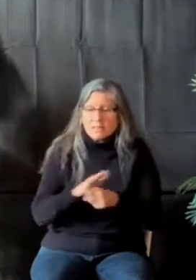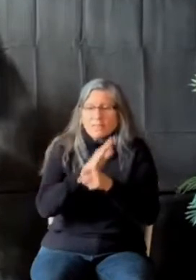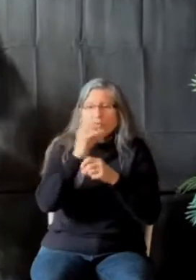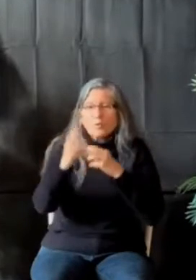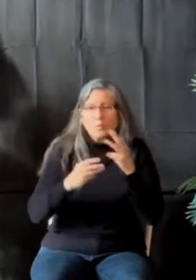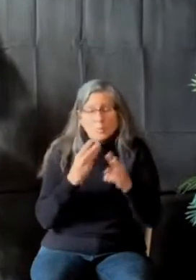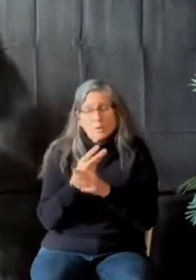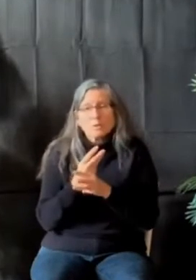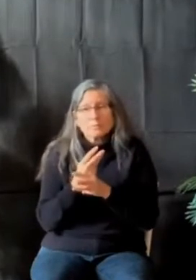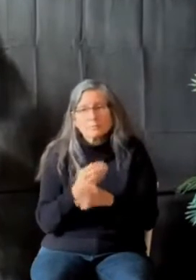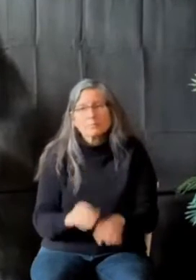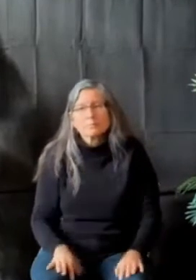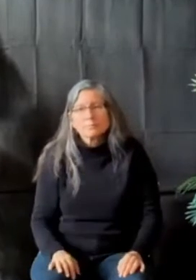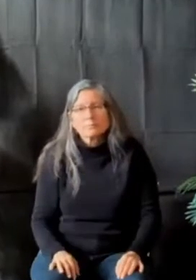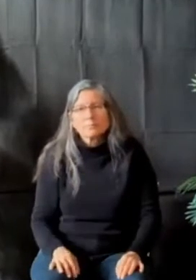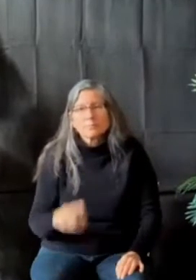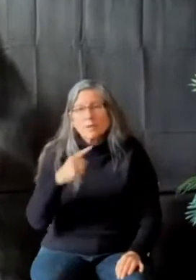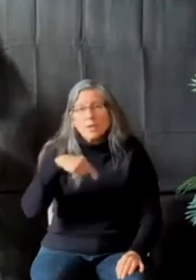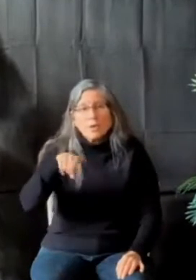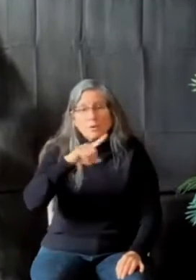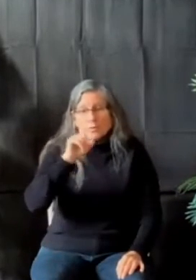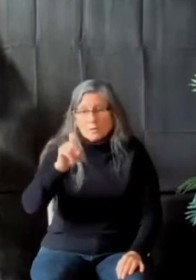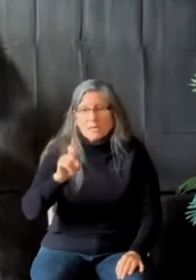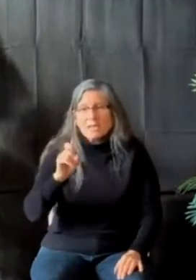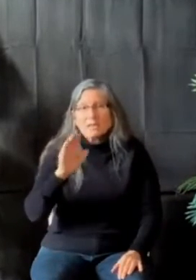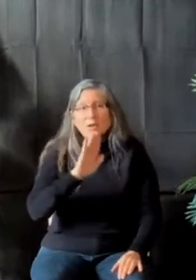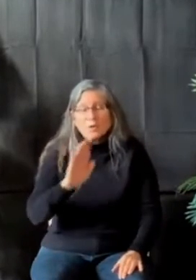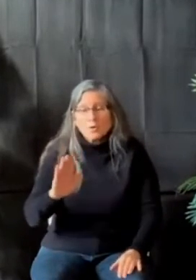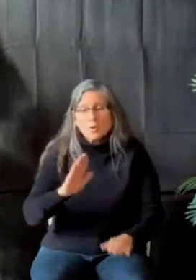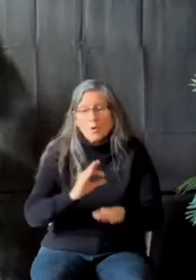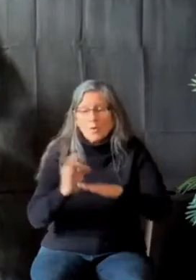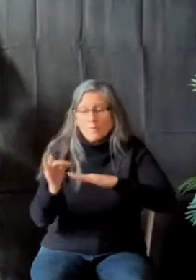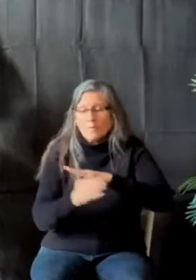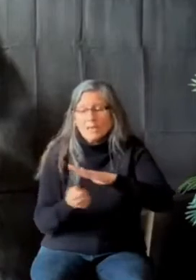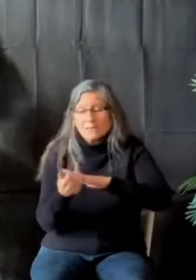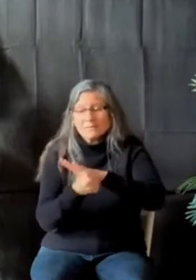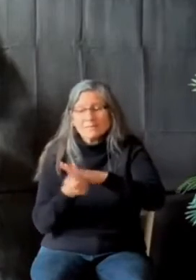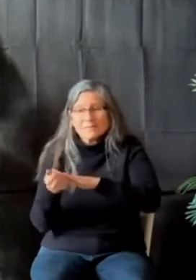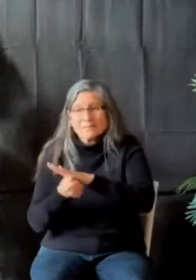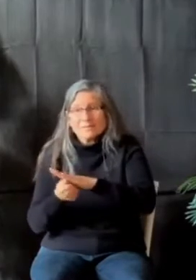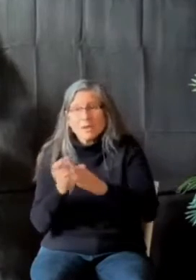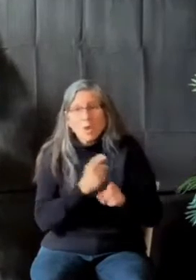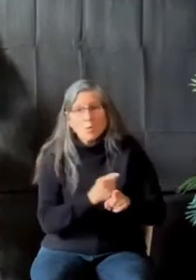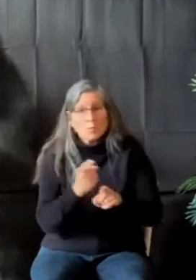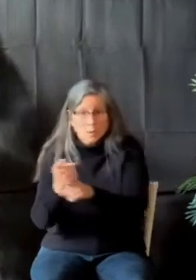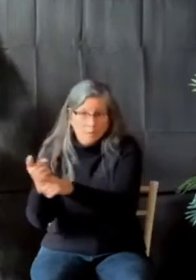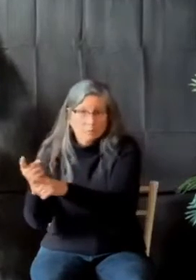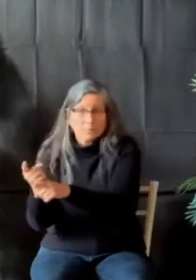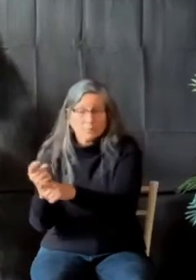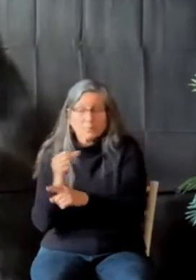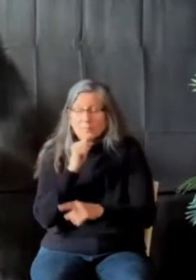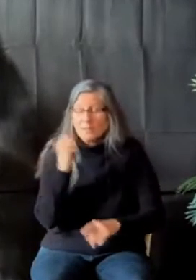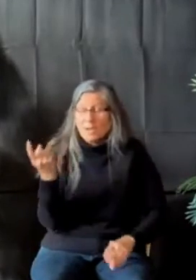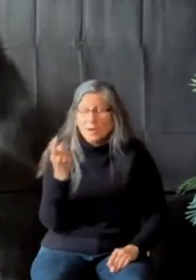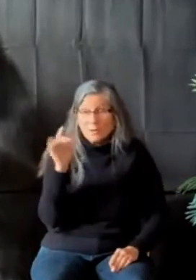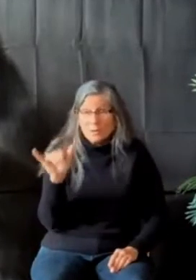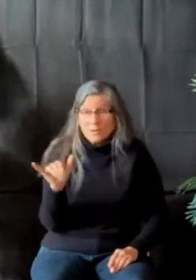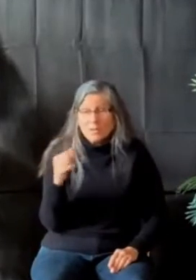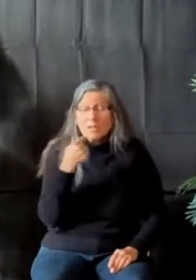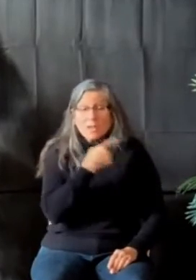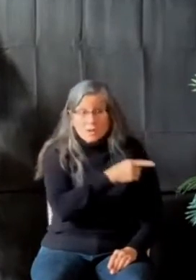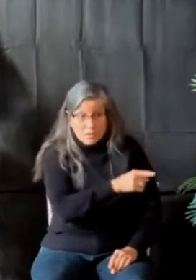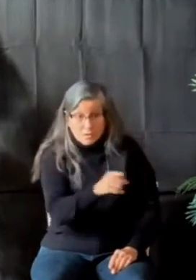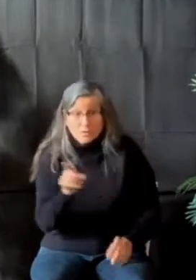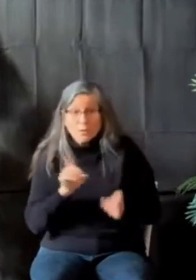you need to have your feet cleansed on a regular basis. And not only that, he told